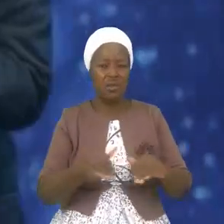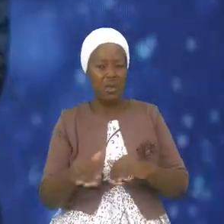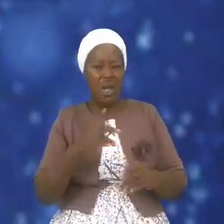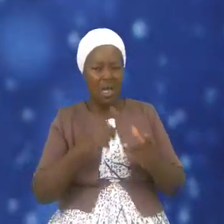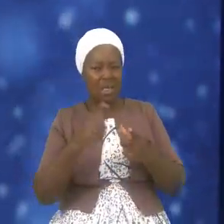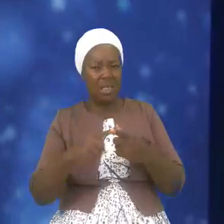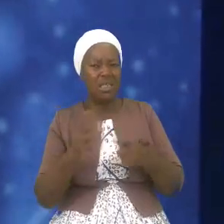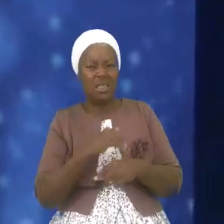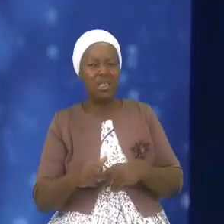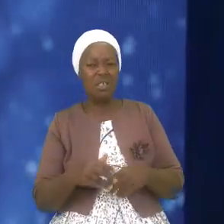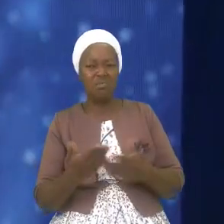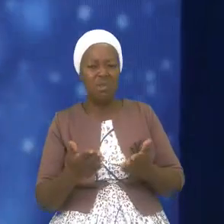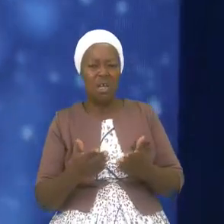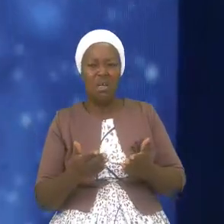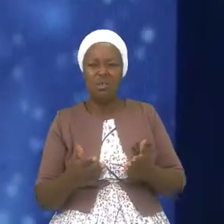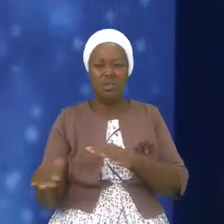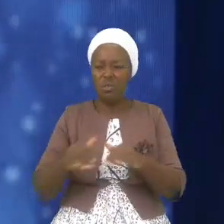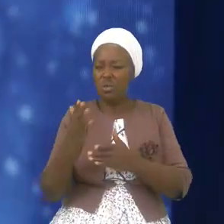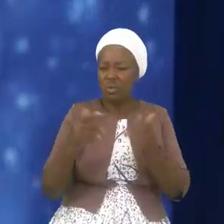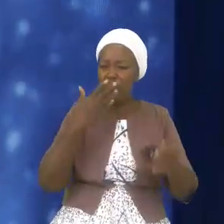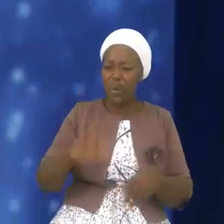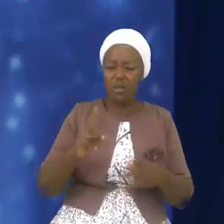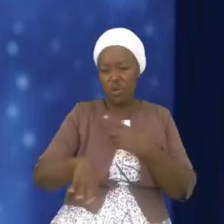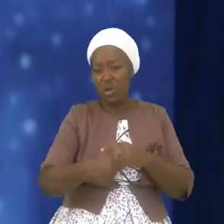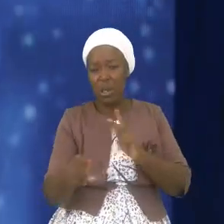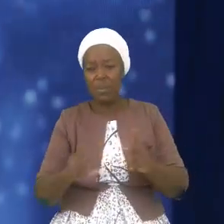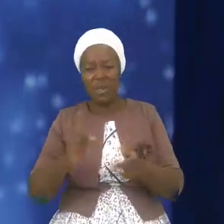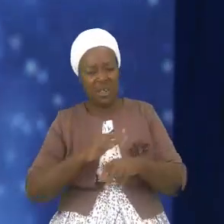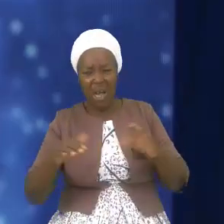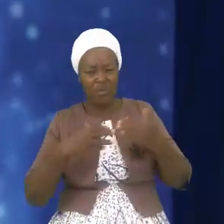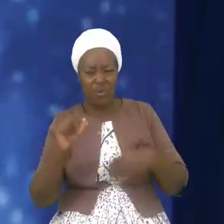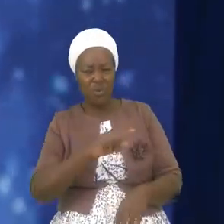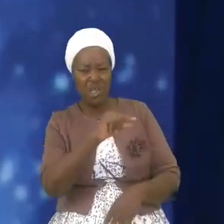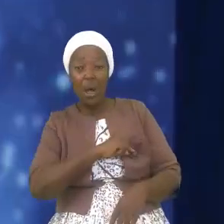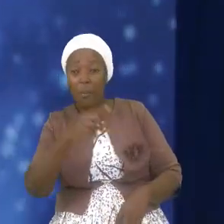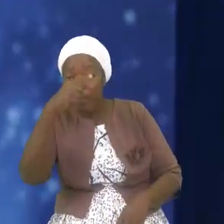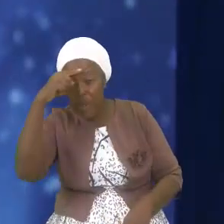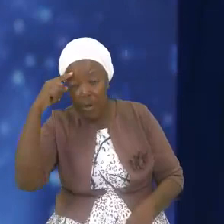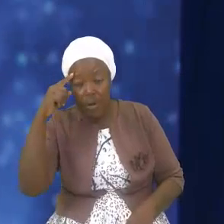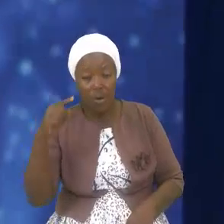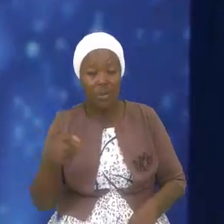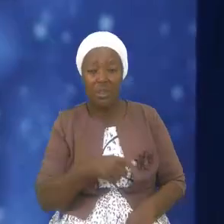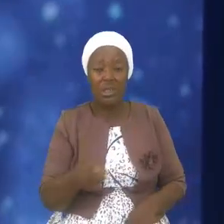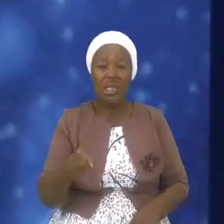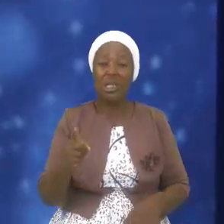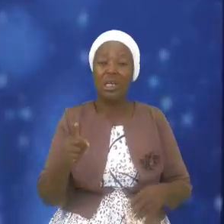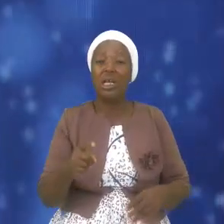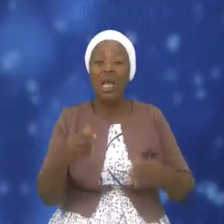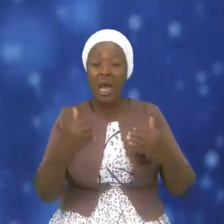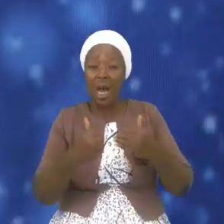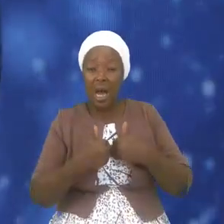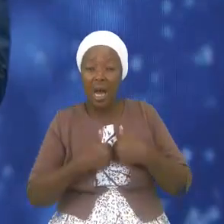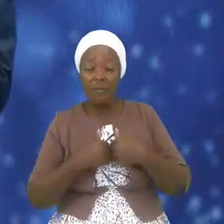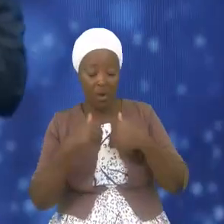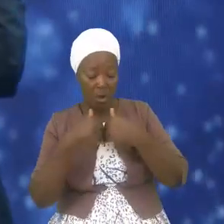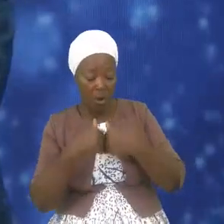no guilt, because they have been past feeling, and they've given themselves over unto